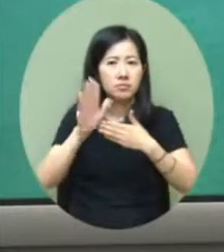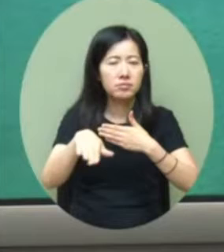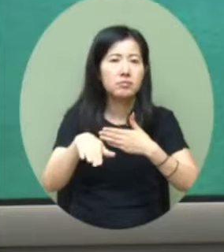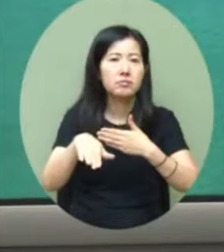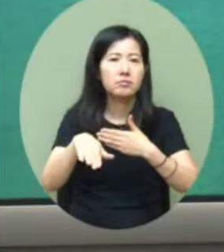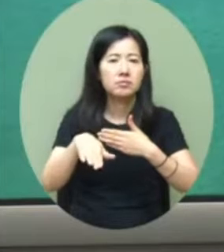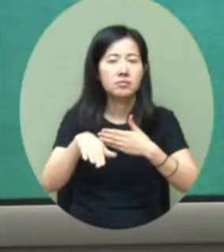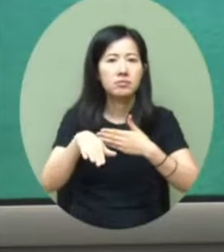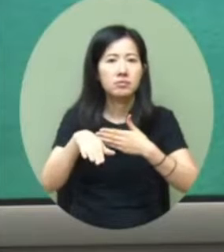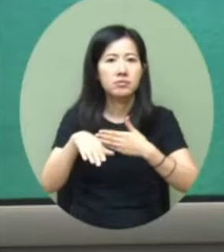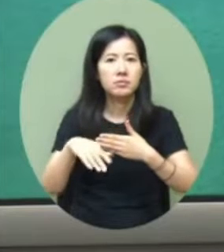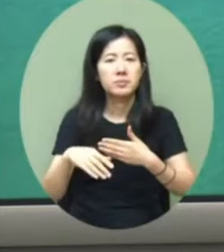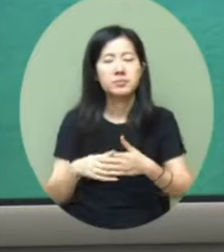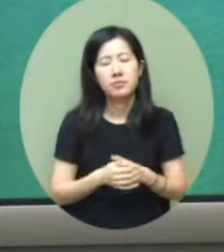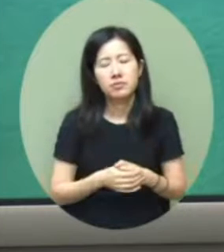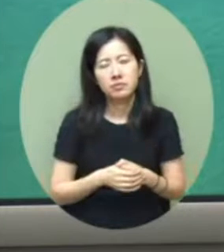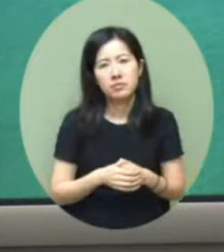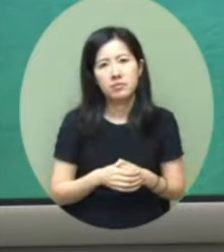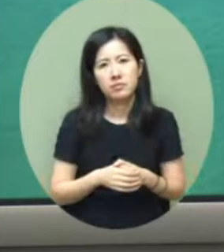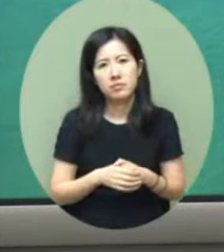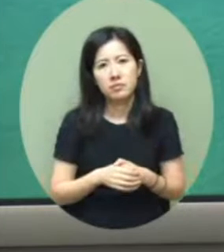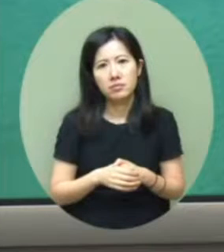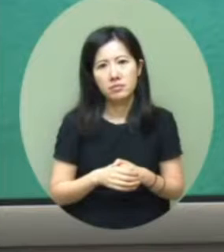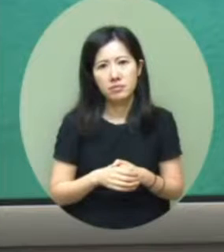We have been making